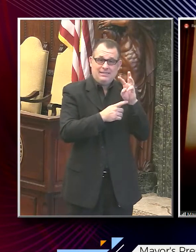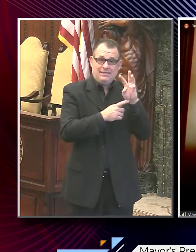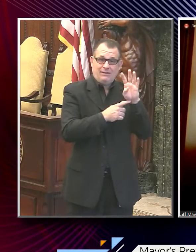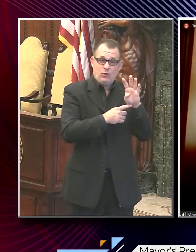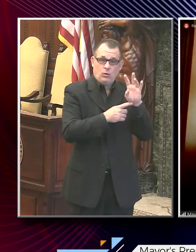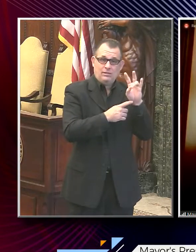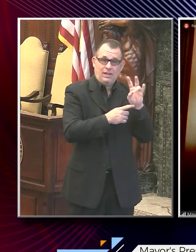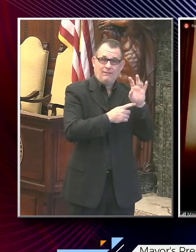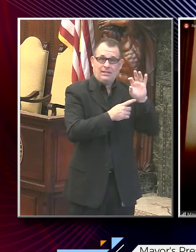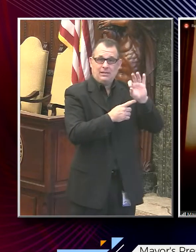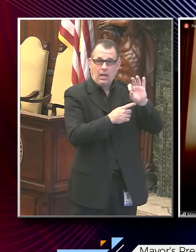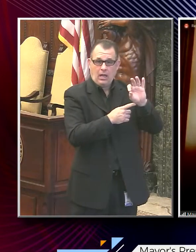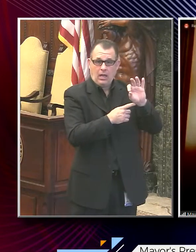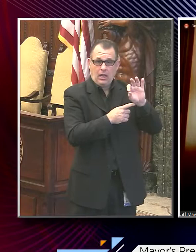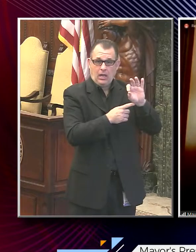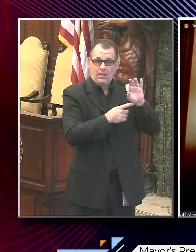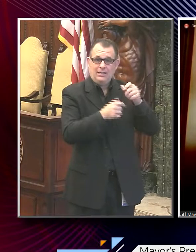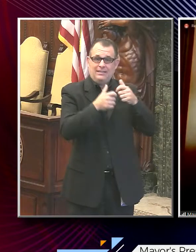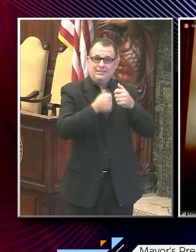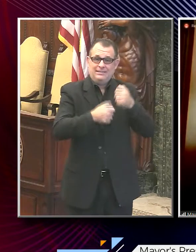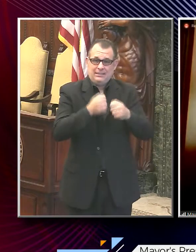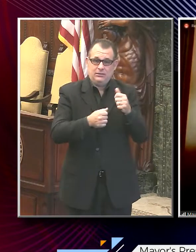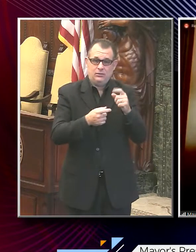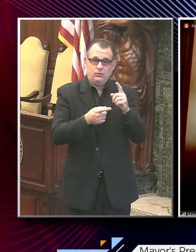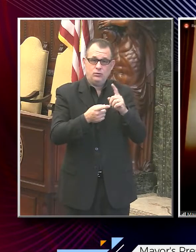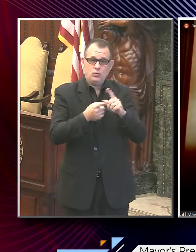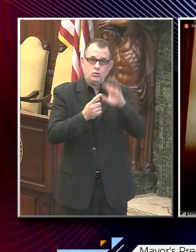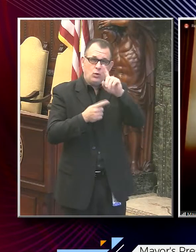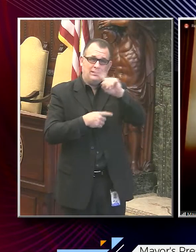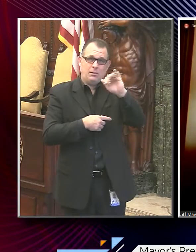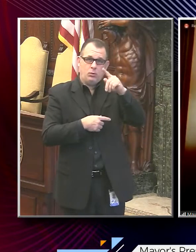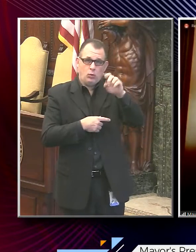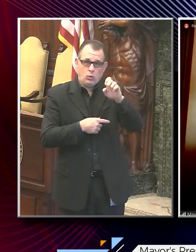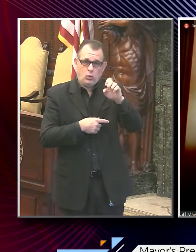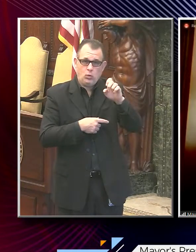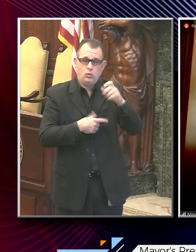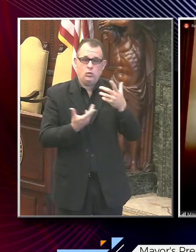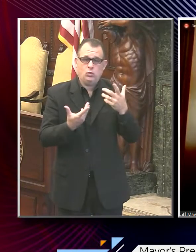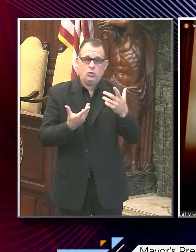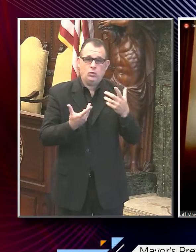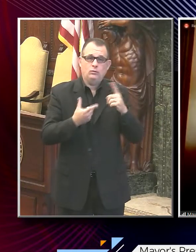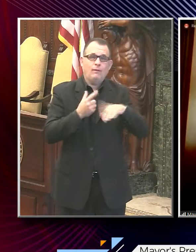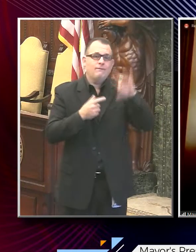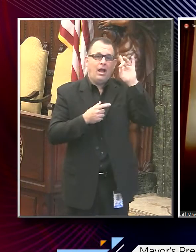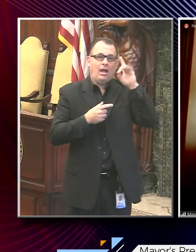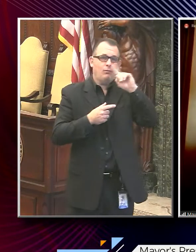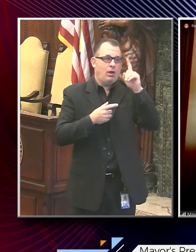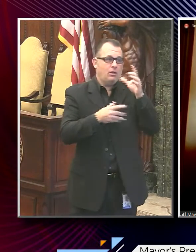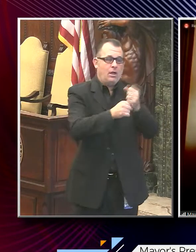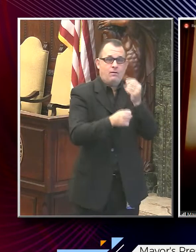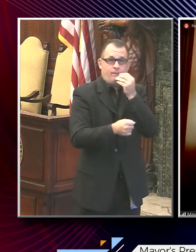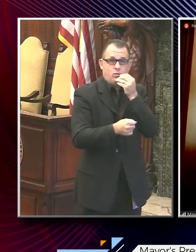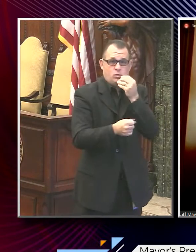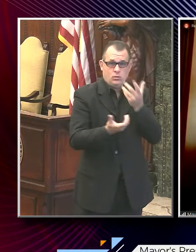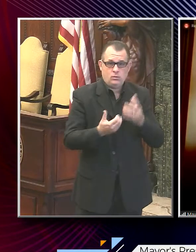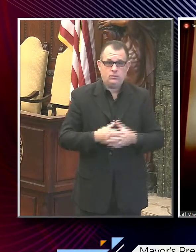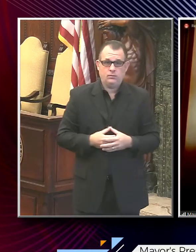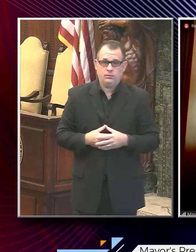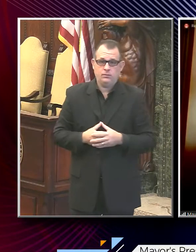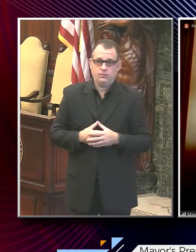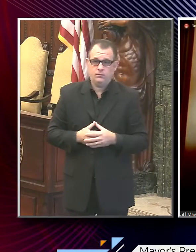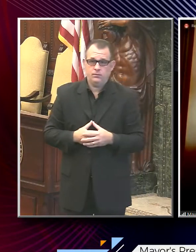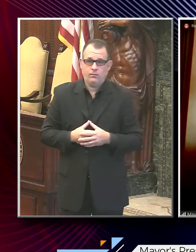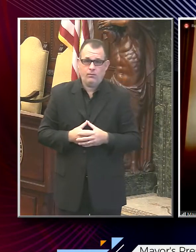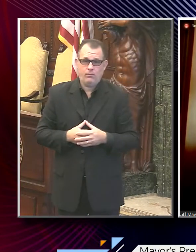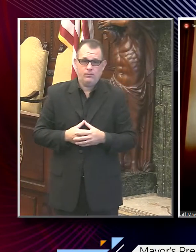1-800-548-6479 to receive a list of nearby food pantries. And finally, today I want to discuss what's been on everyone's minds this week, and that is the